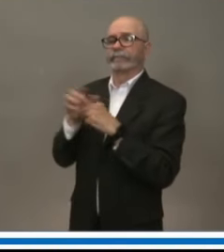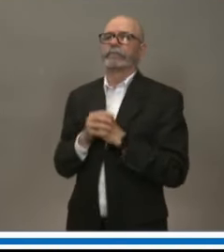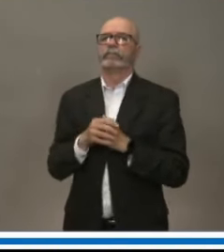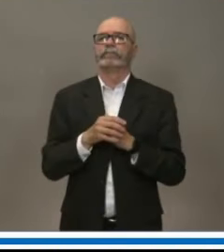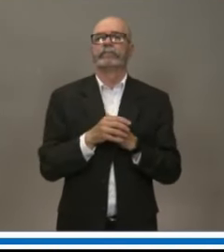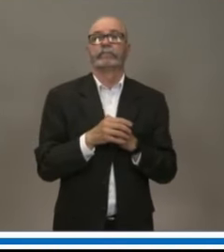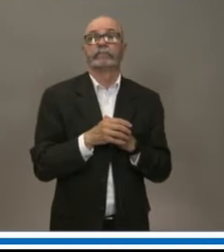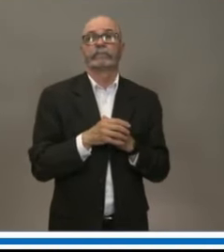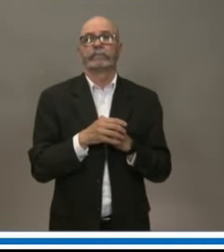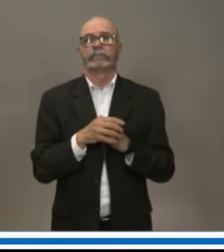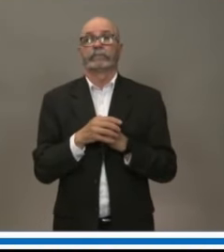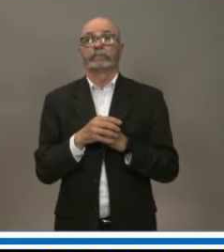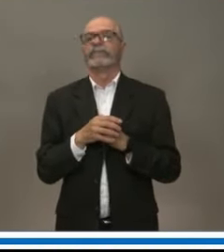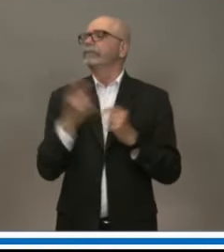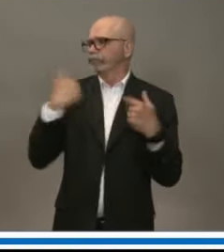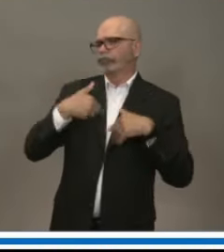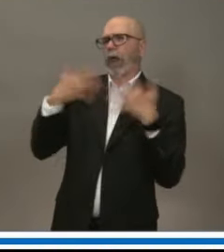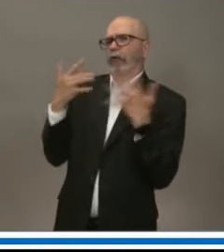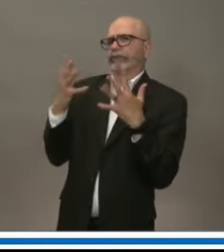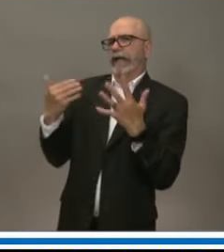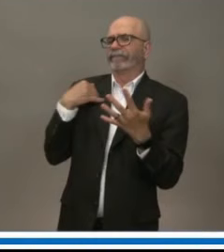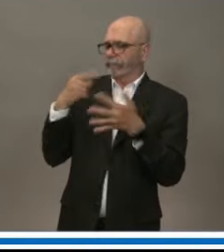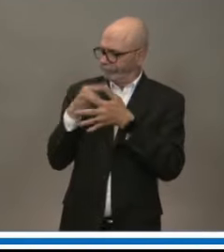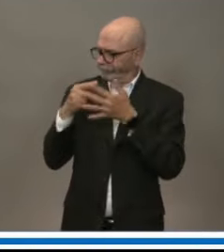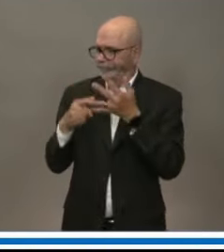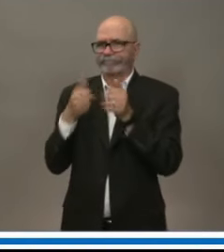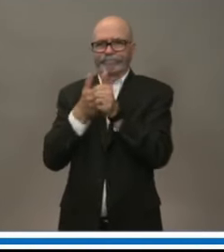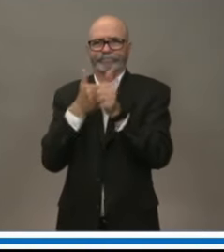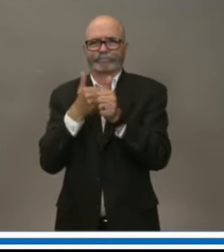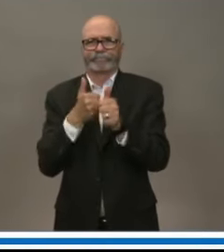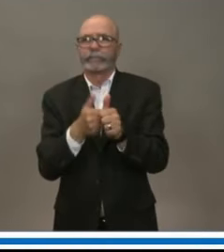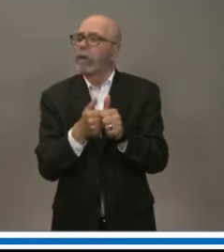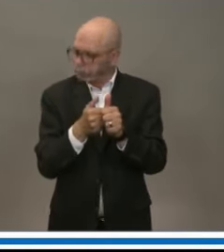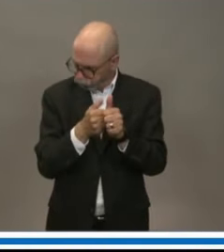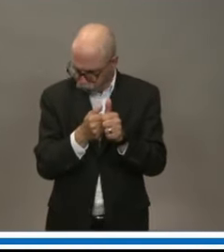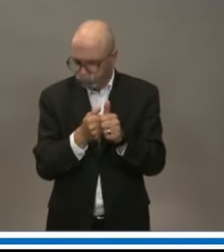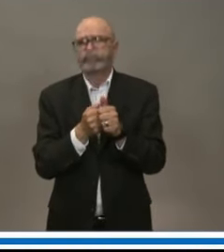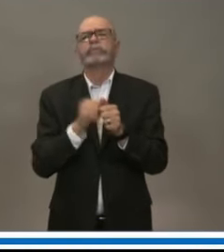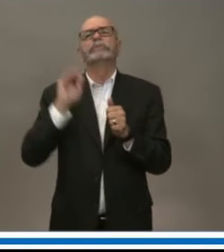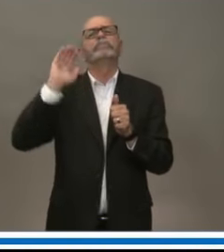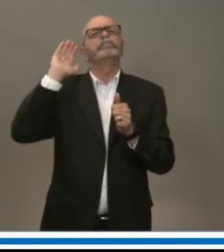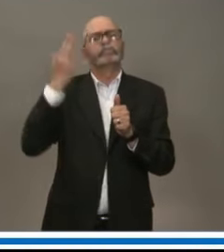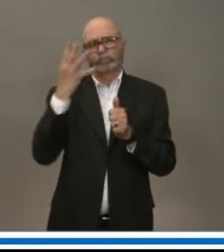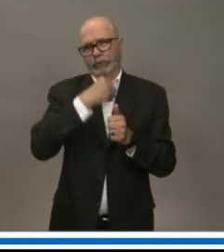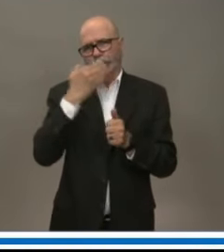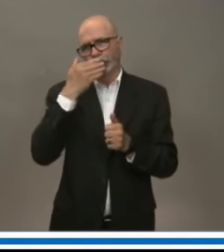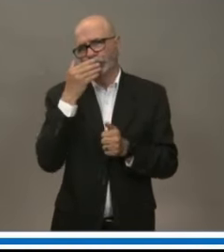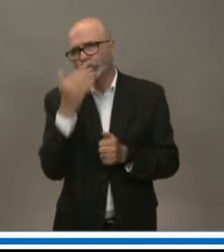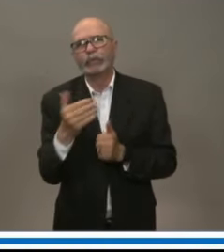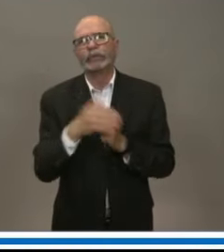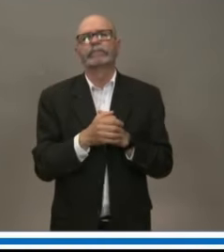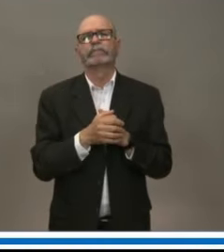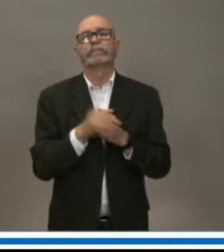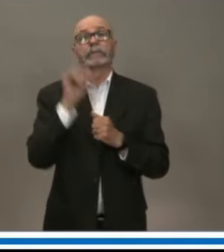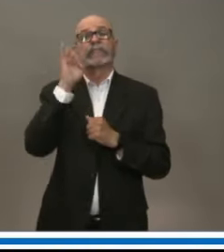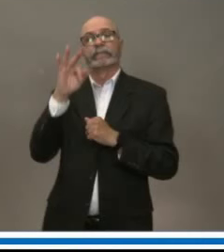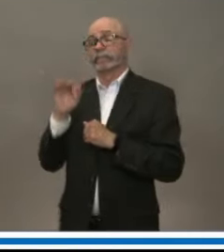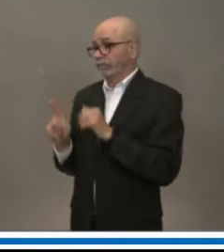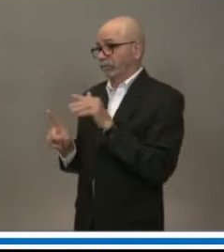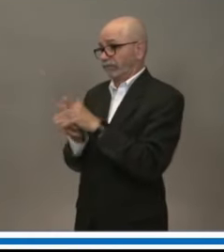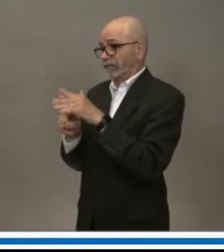is working every day, 7 days a week. And any facility that runs into staffing challenges, that continuing